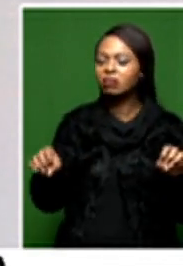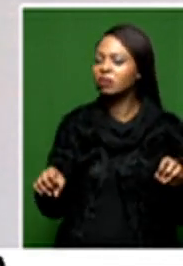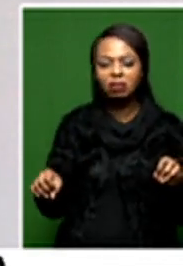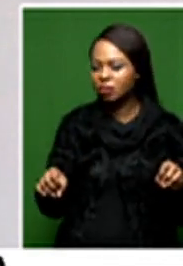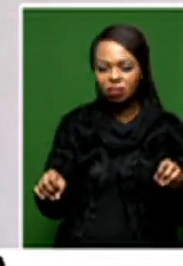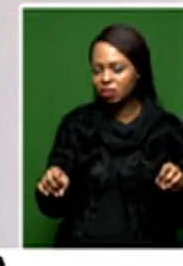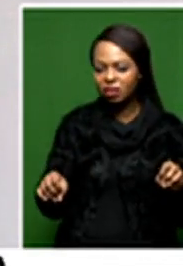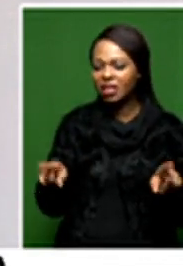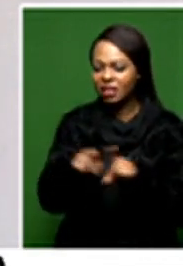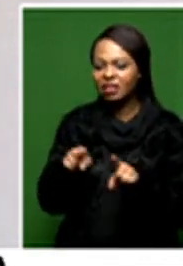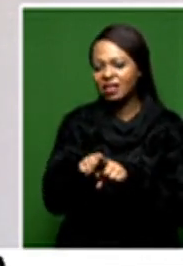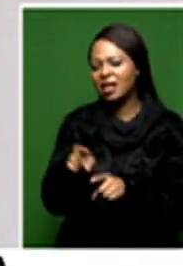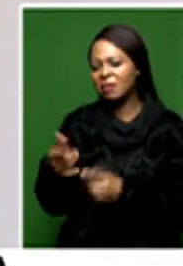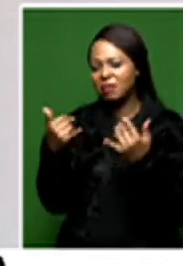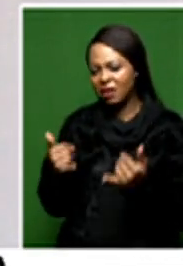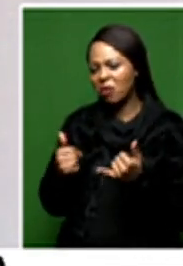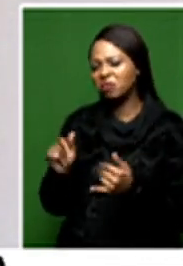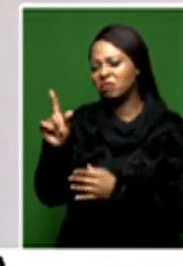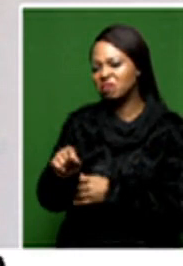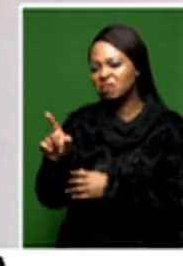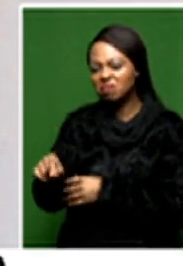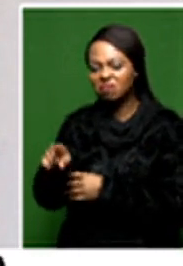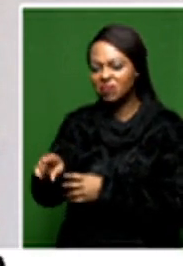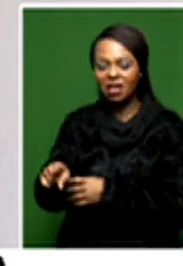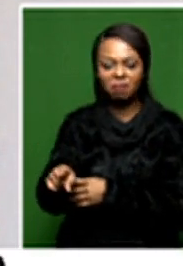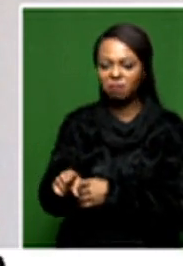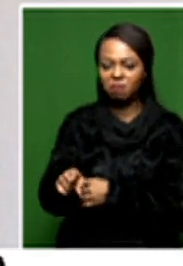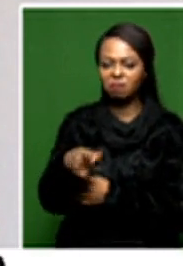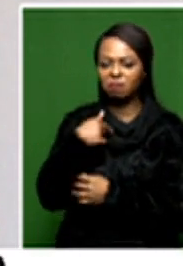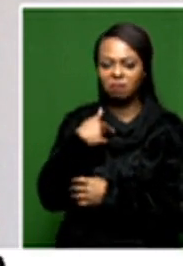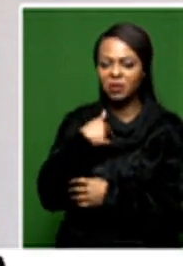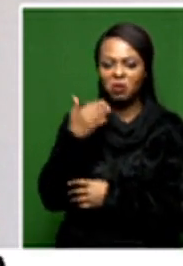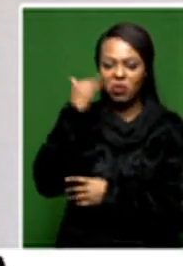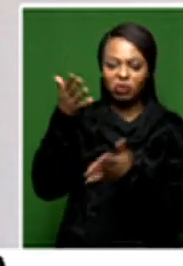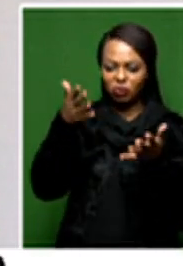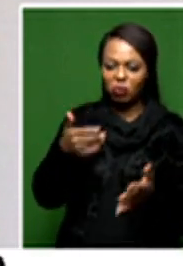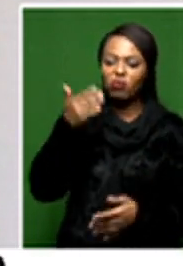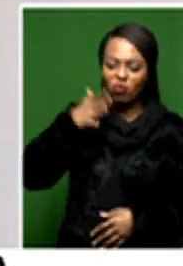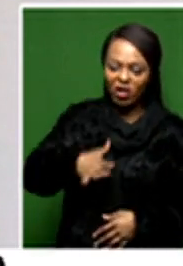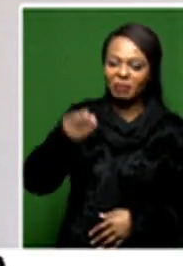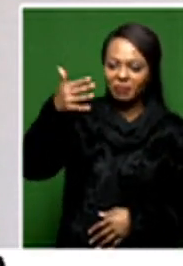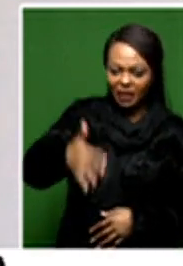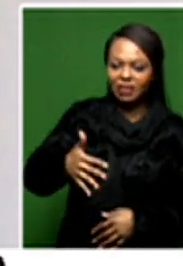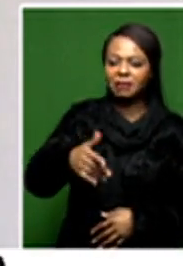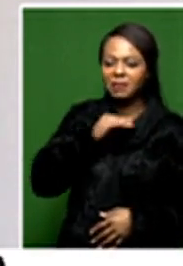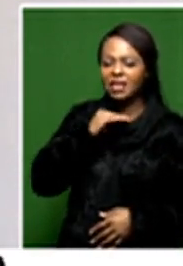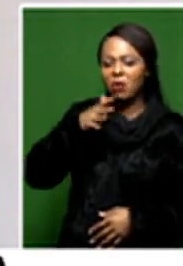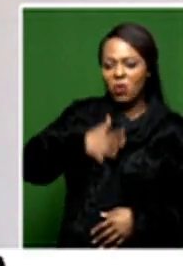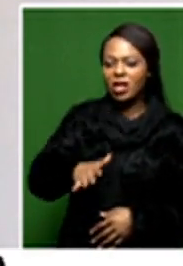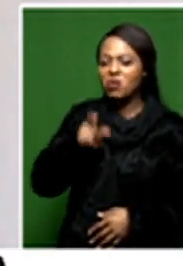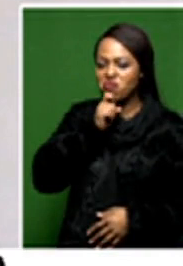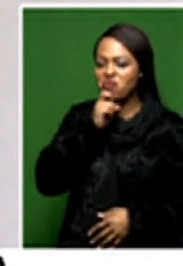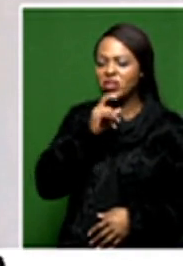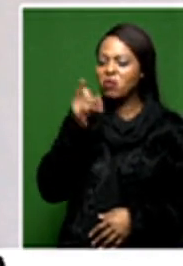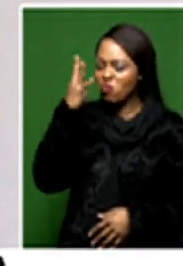with chickpeas. I'm not going to convert that into a patty that tastes or looks like meat. When I use the chickpeas, there's a wonderful